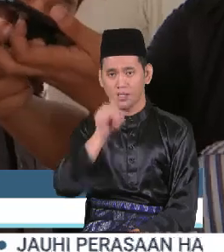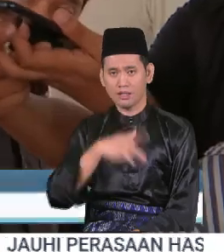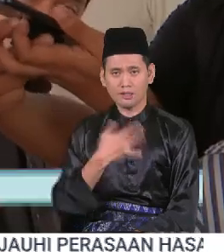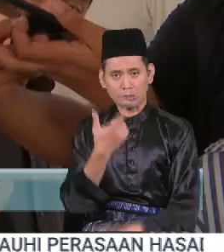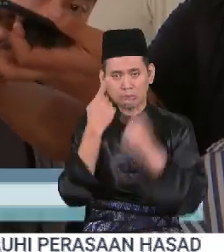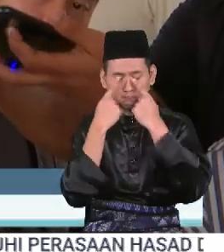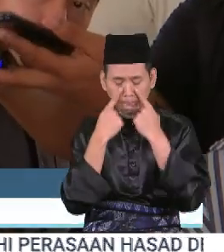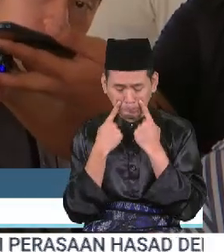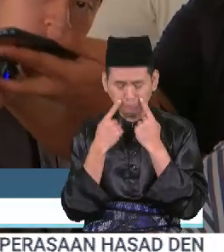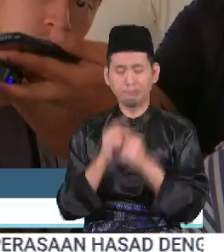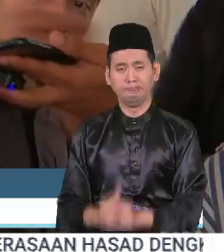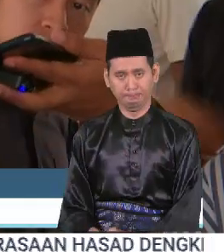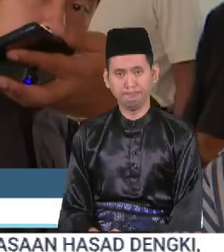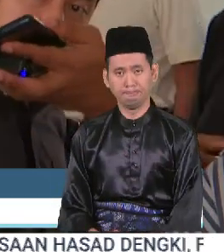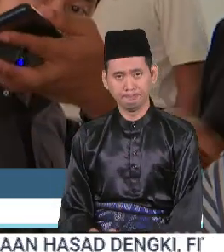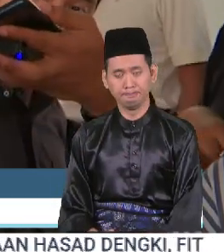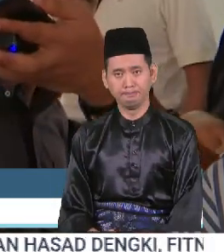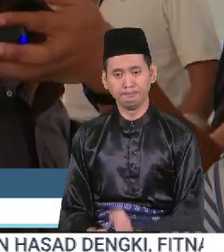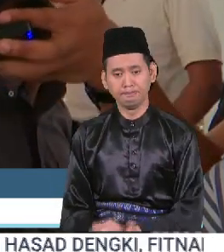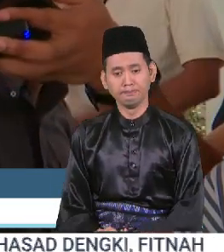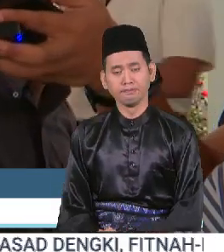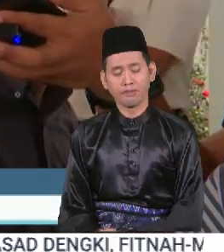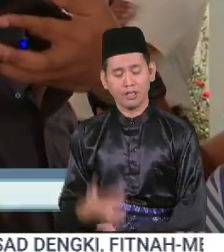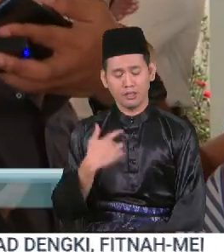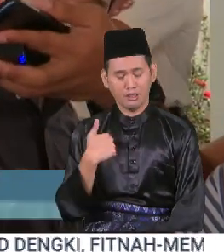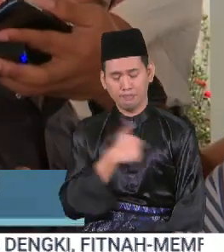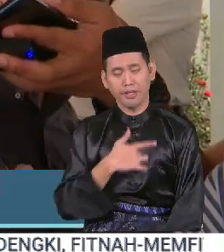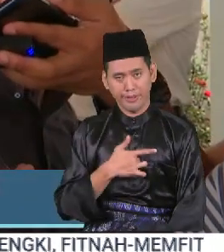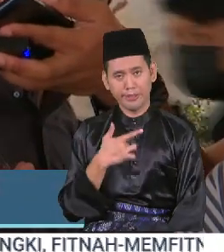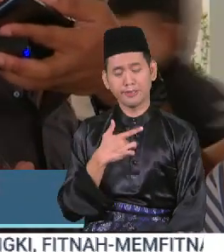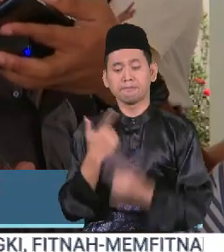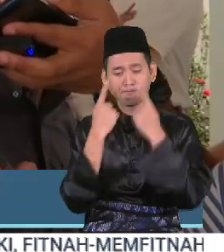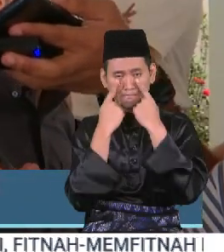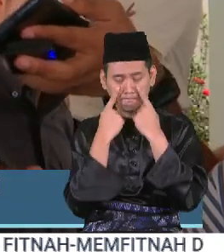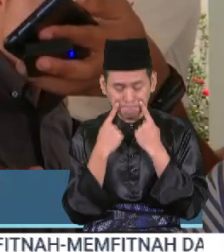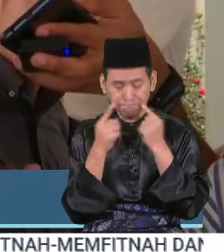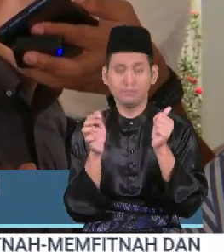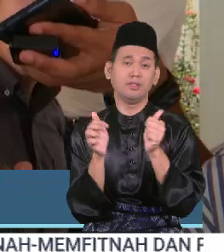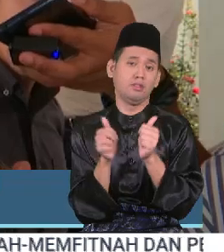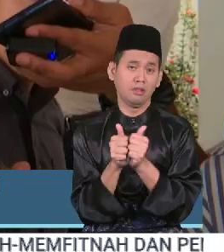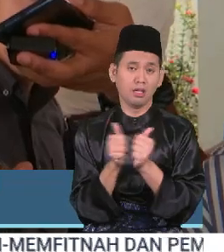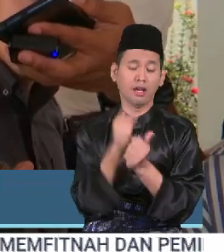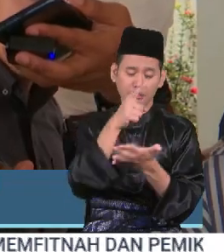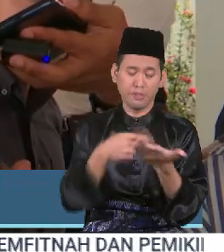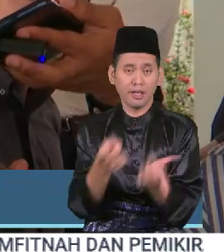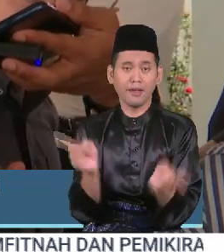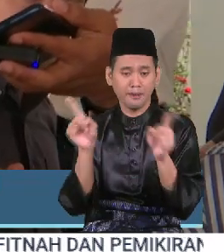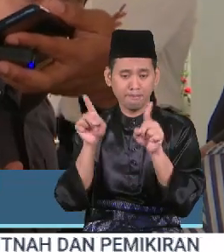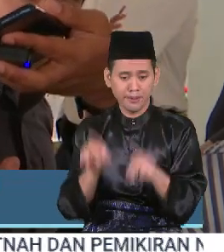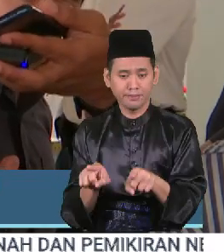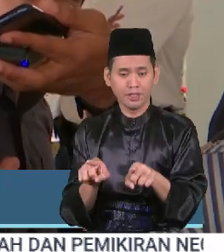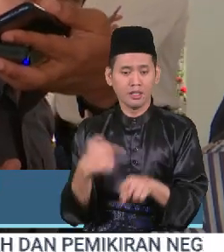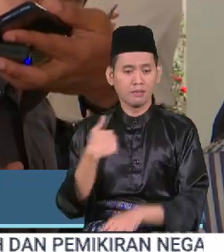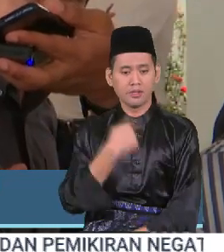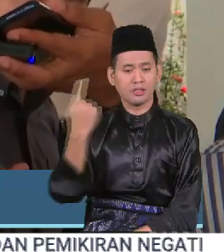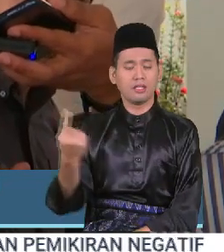Interesting man in the field, and always when we met, we were most of the time we are against, but except for 2021 we